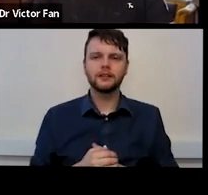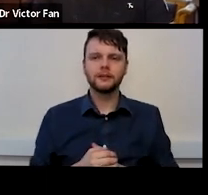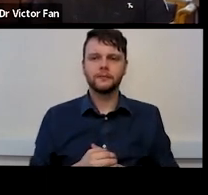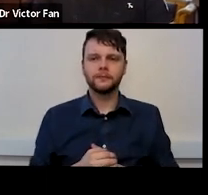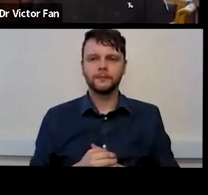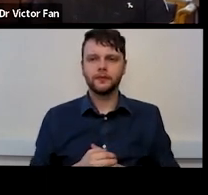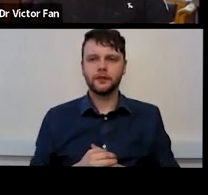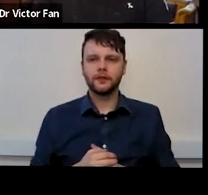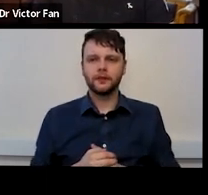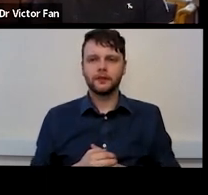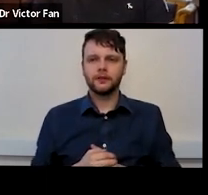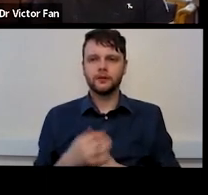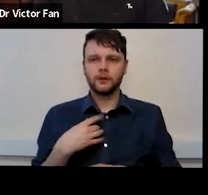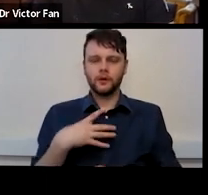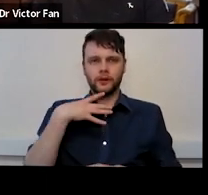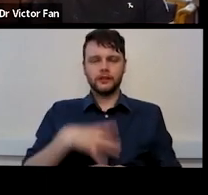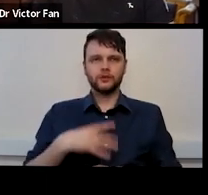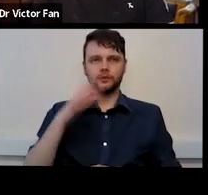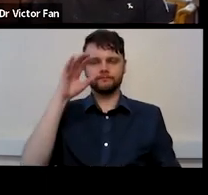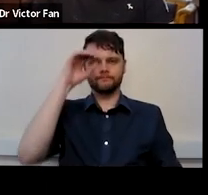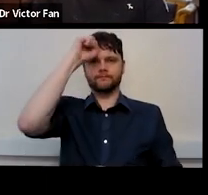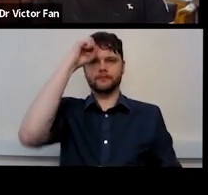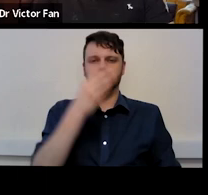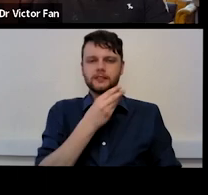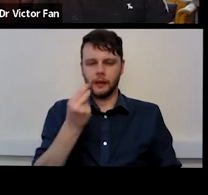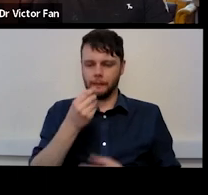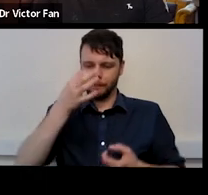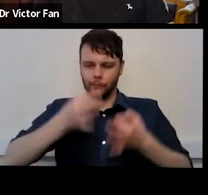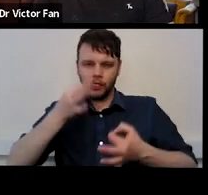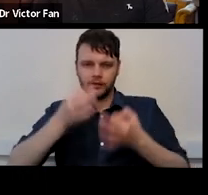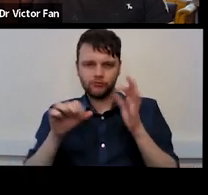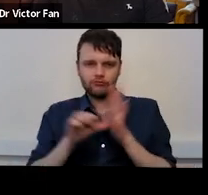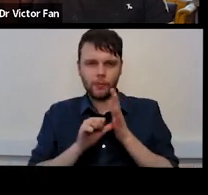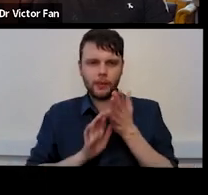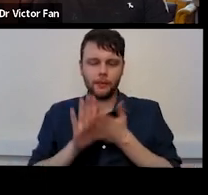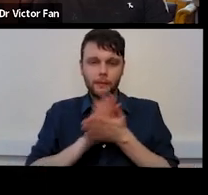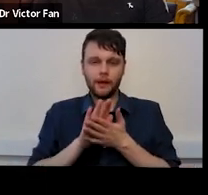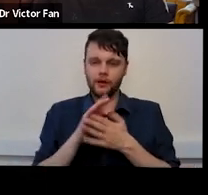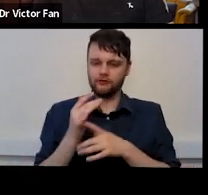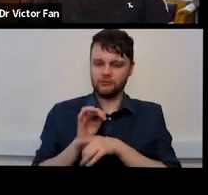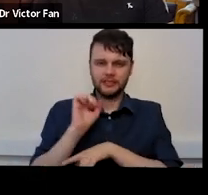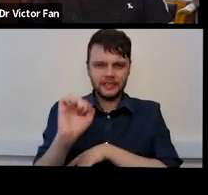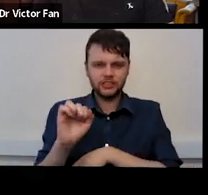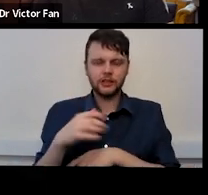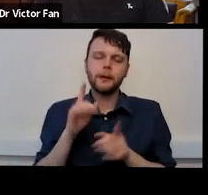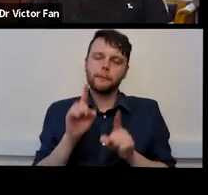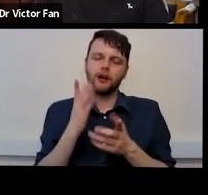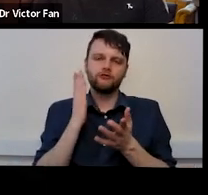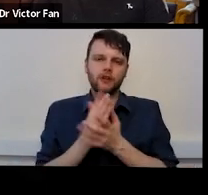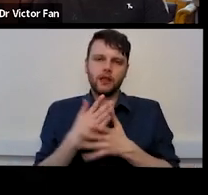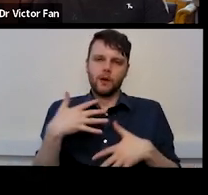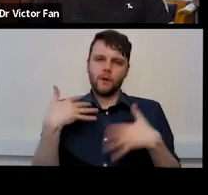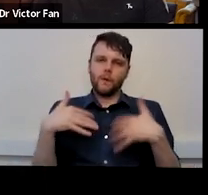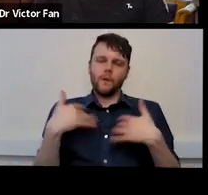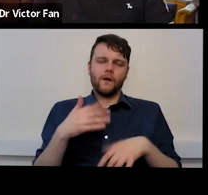And the idea is that, of course, we need to bear in mind some of the political problems or representational problems, but it's a really fascinating